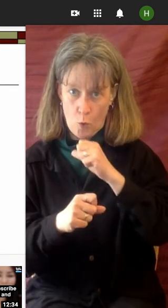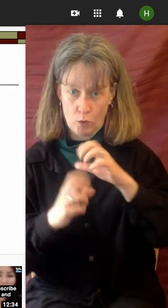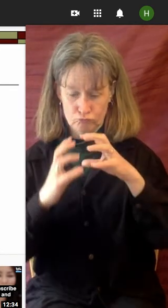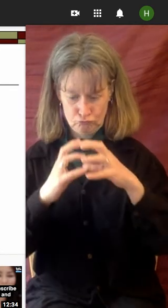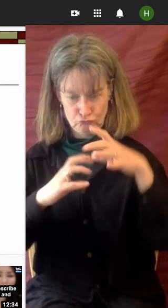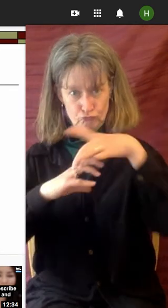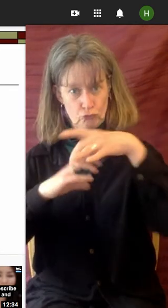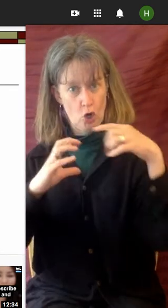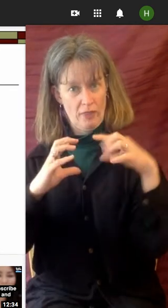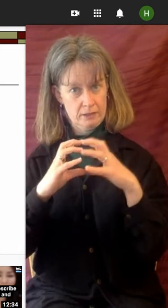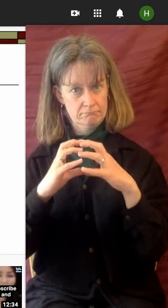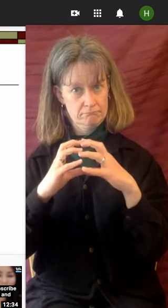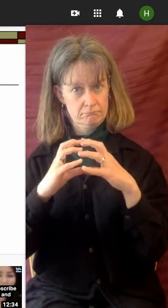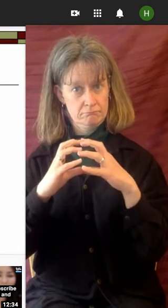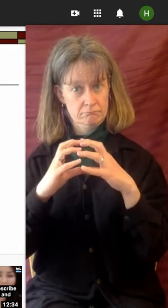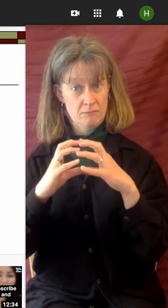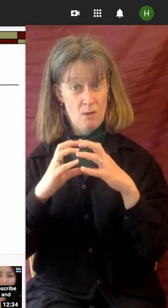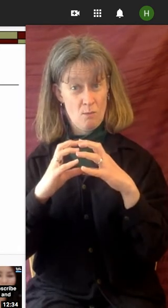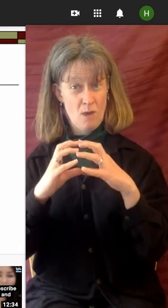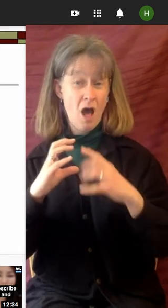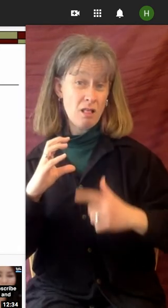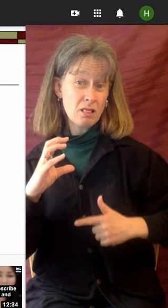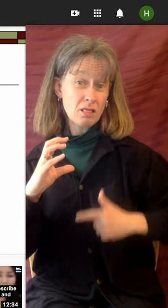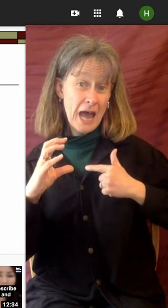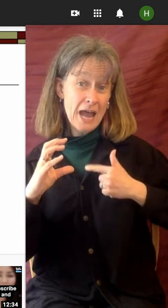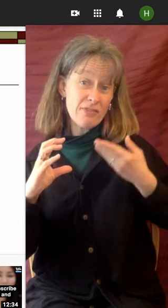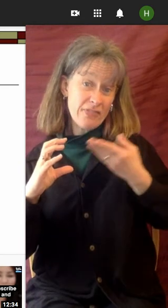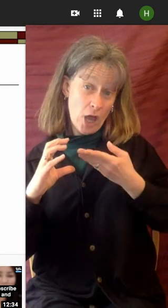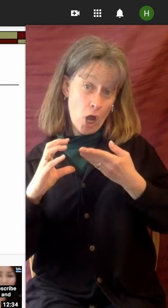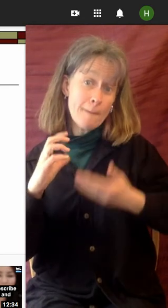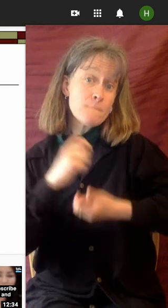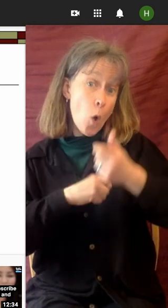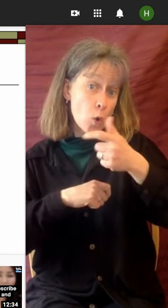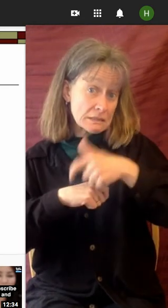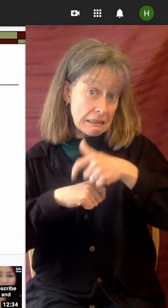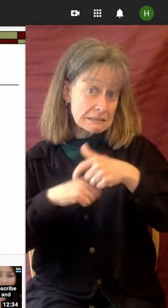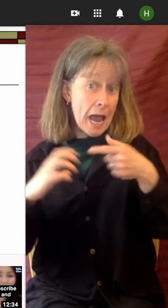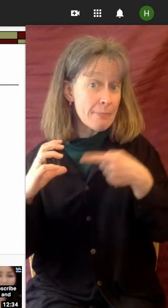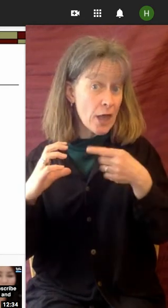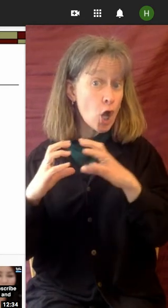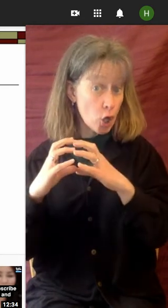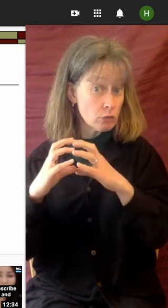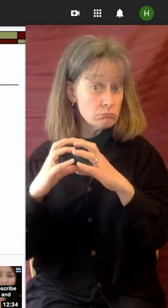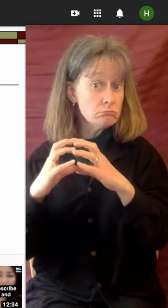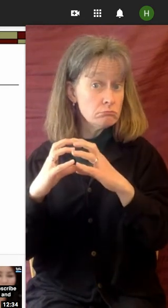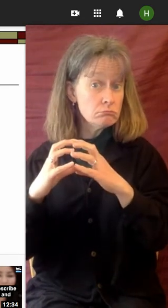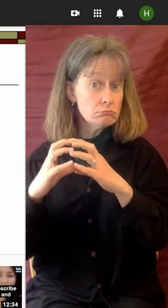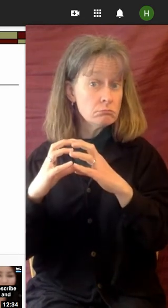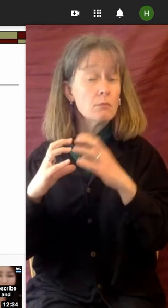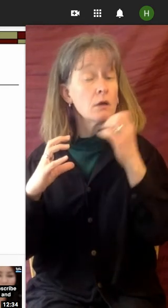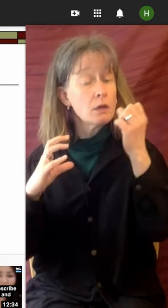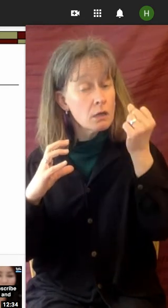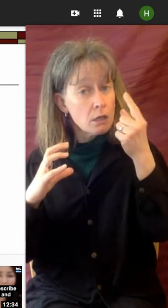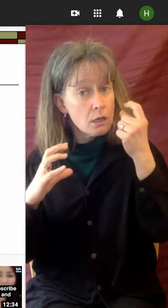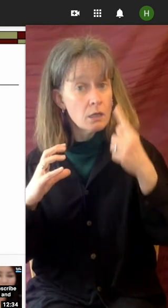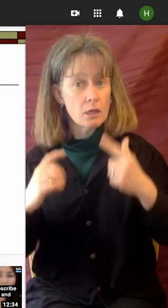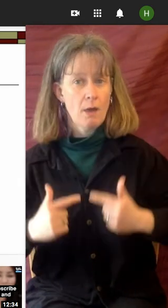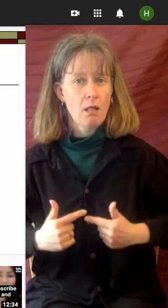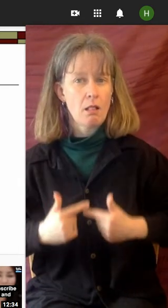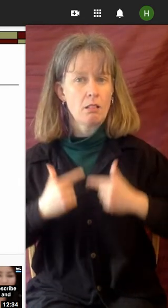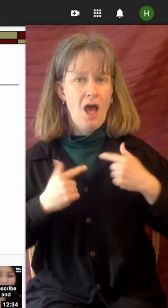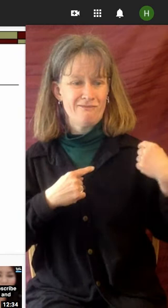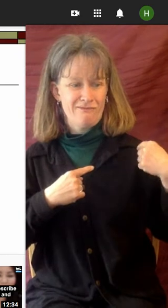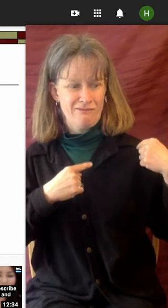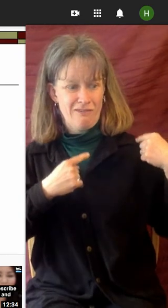And life has been there for most of that time, so it has been changing for